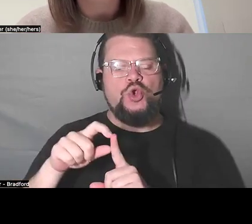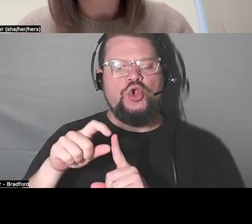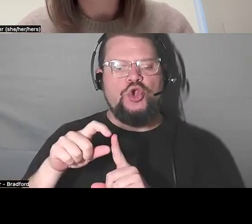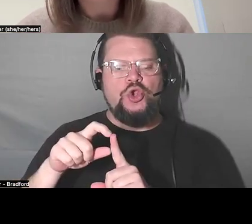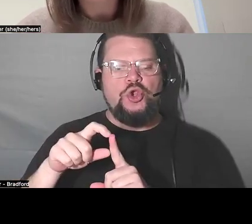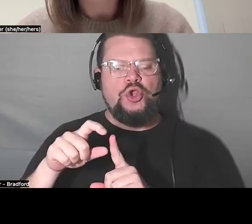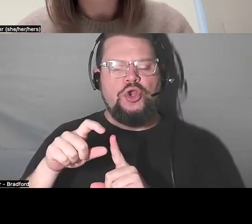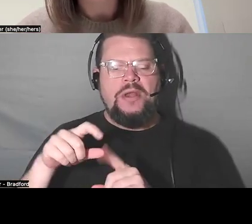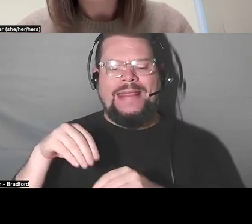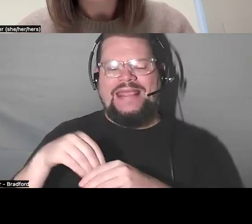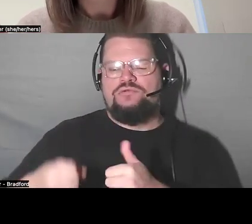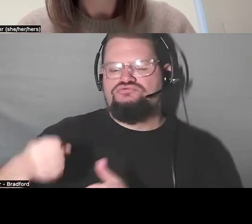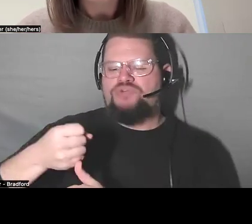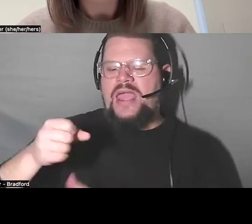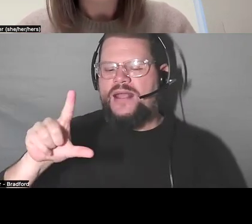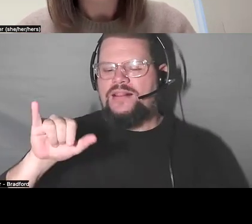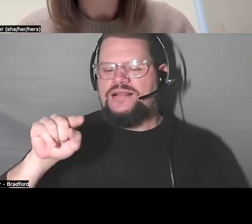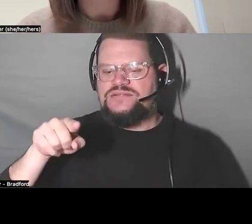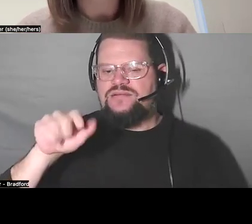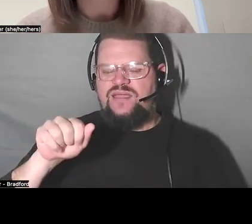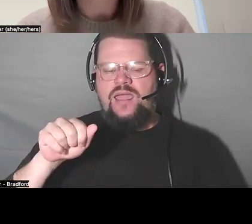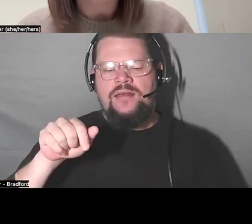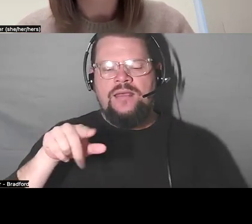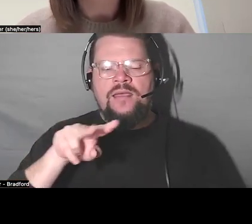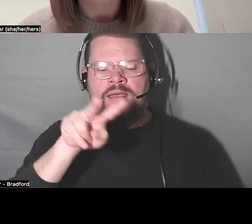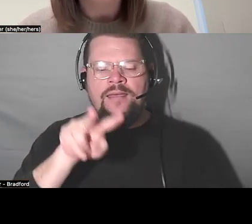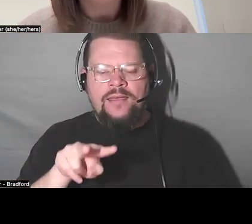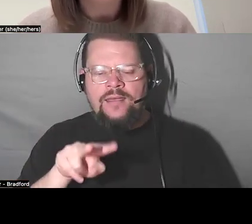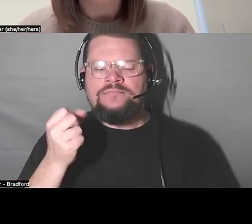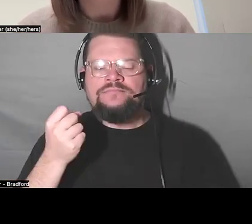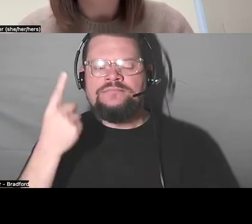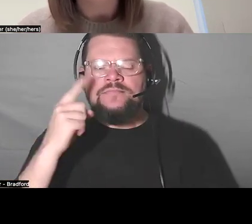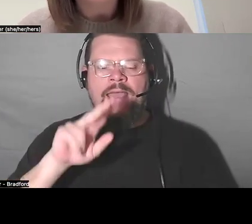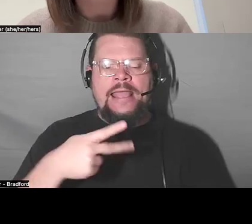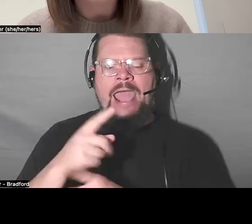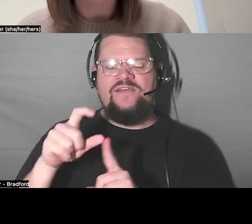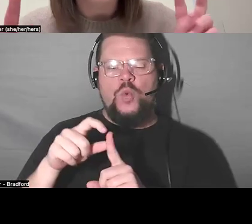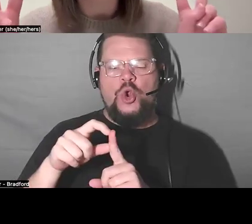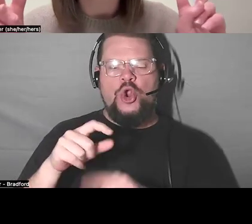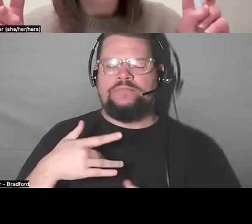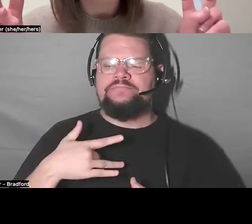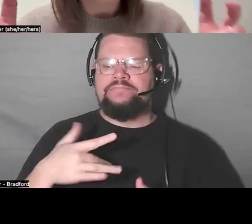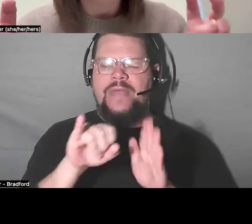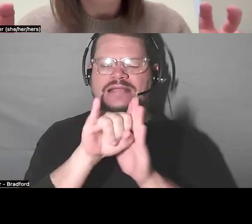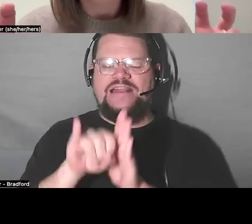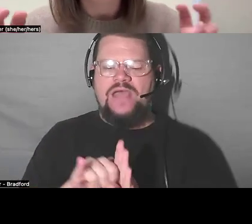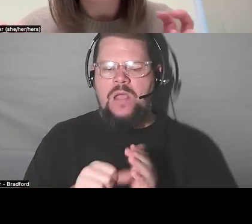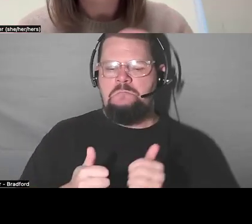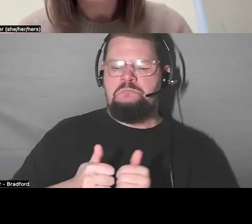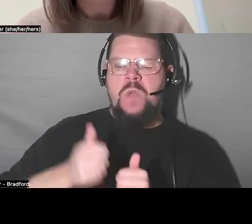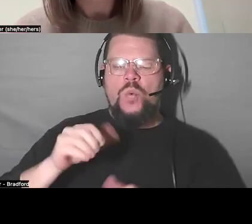these ranked lists, we can also get a sense of the types of words that tend to be identified as most